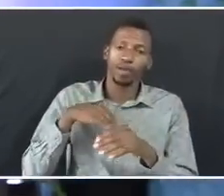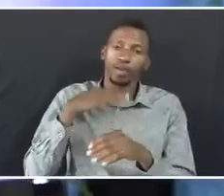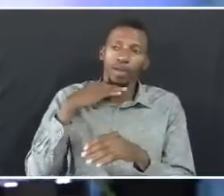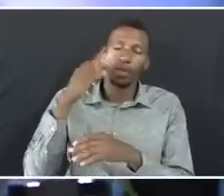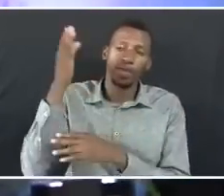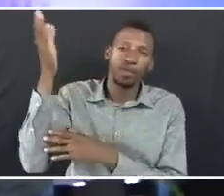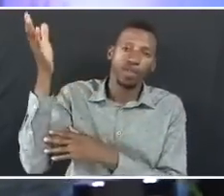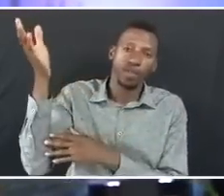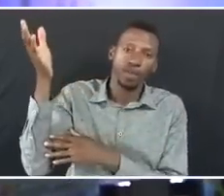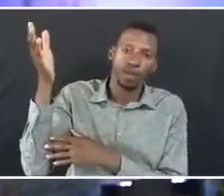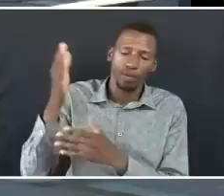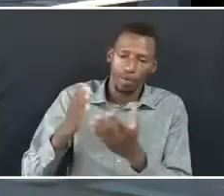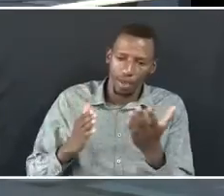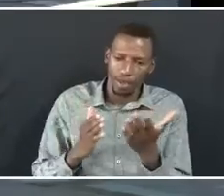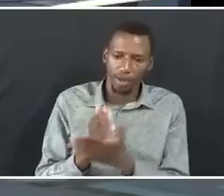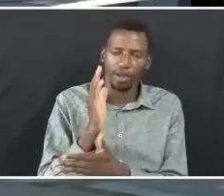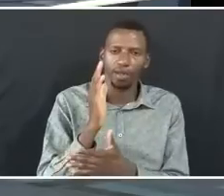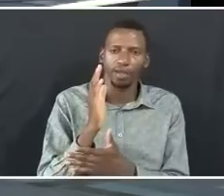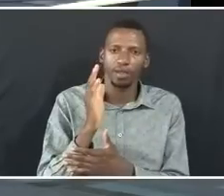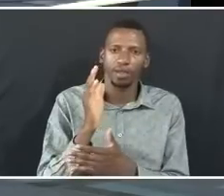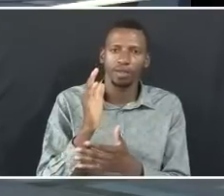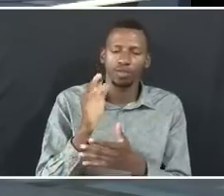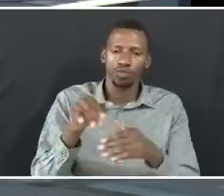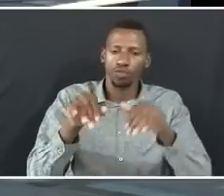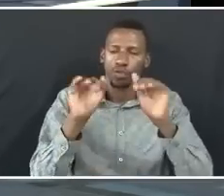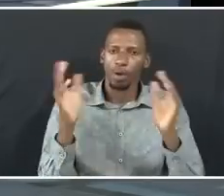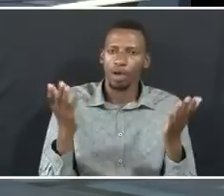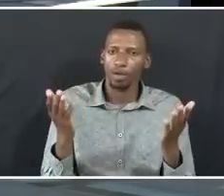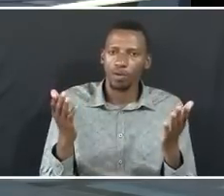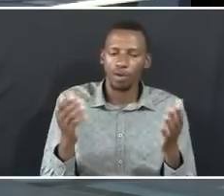her is on the other side.